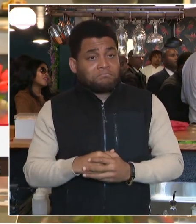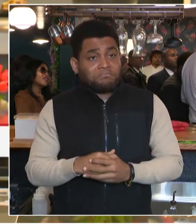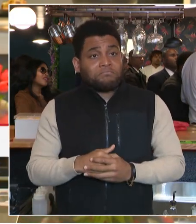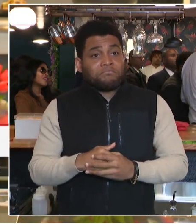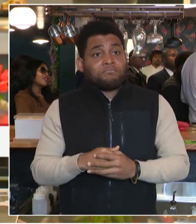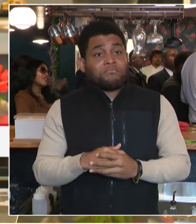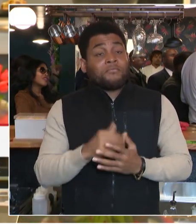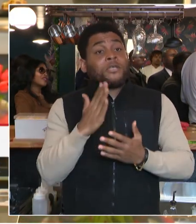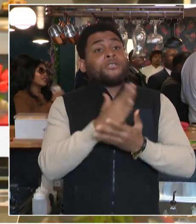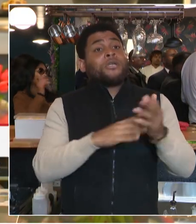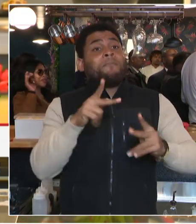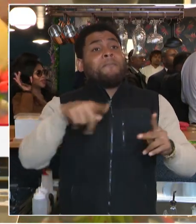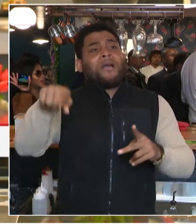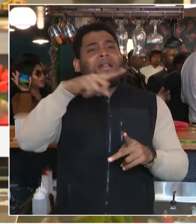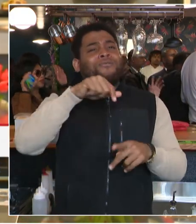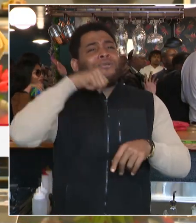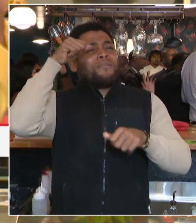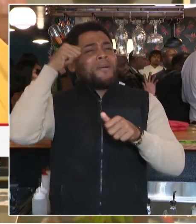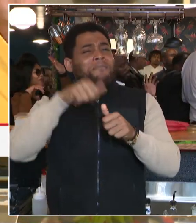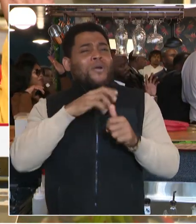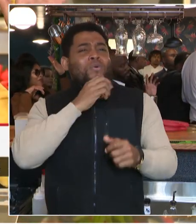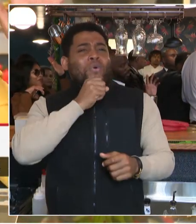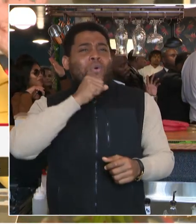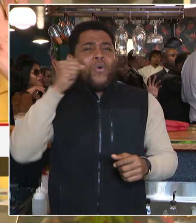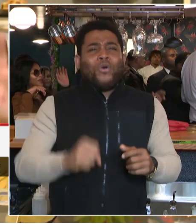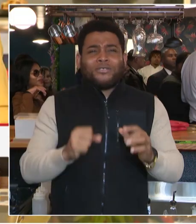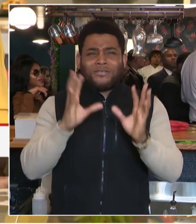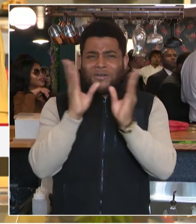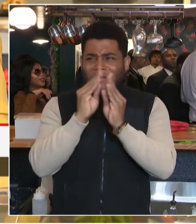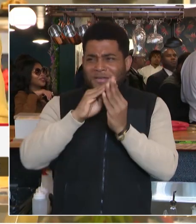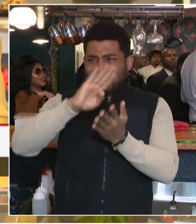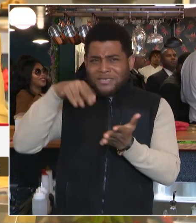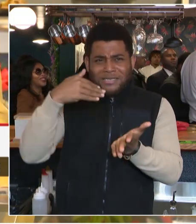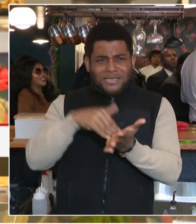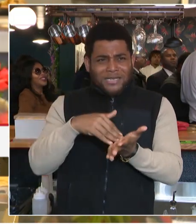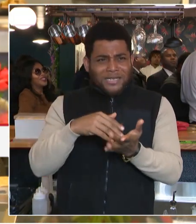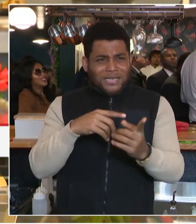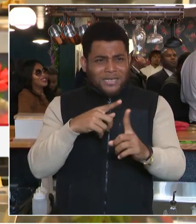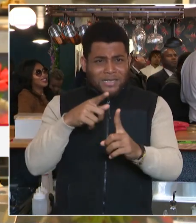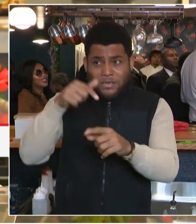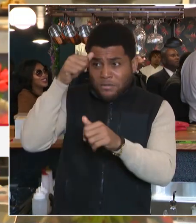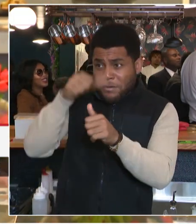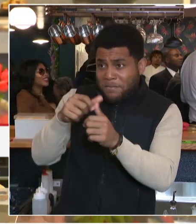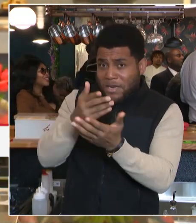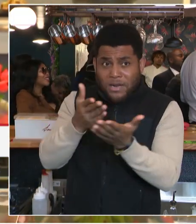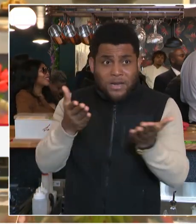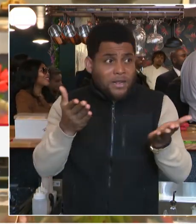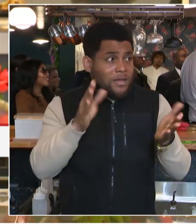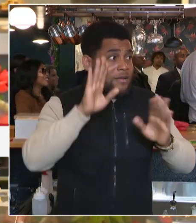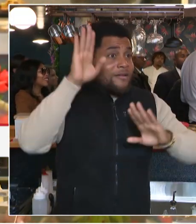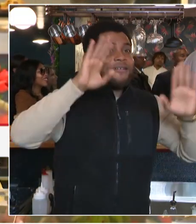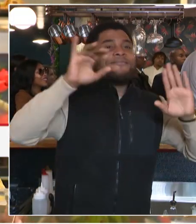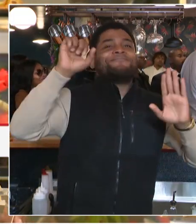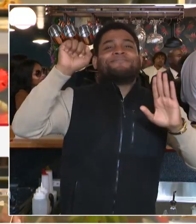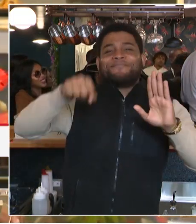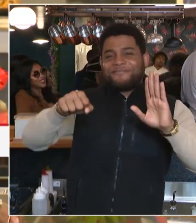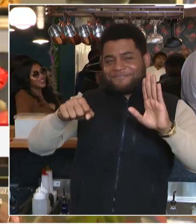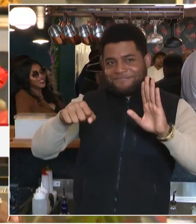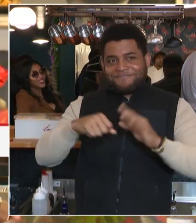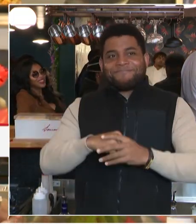Who remembers the old convention center? Okay, that's a good number here. Most people don't,